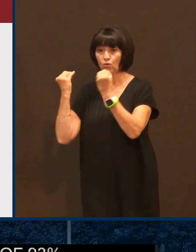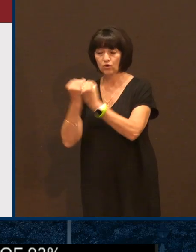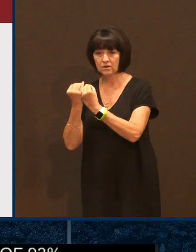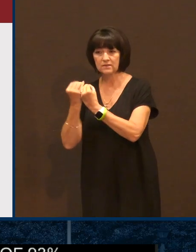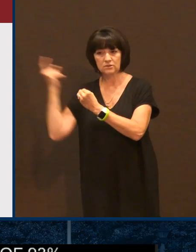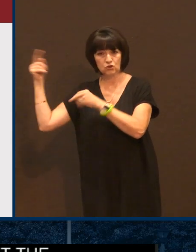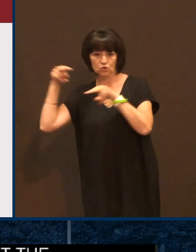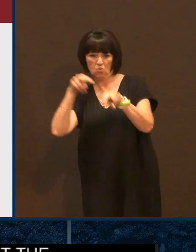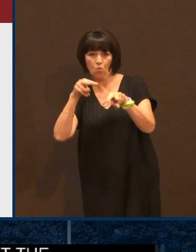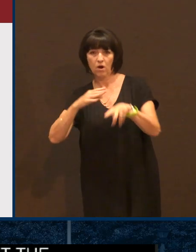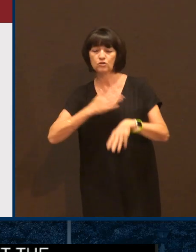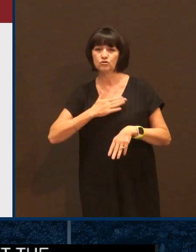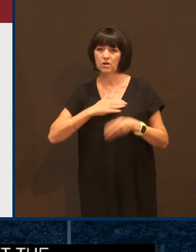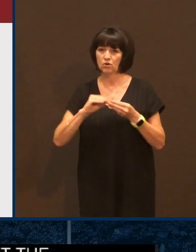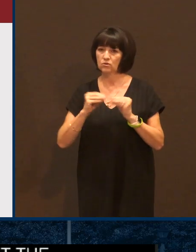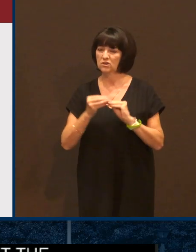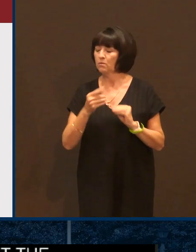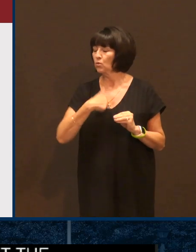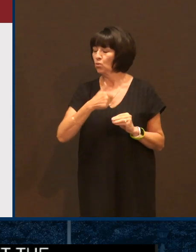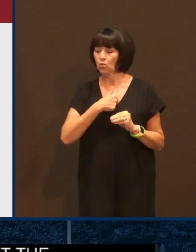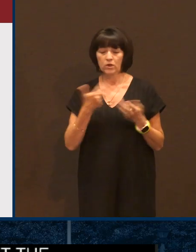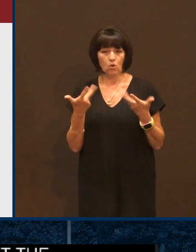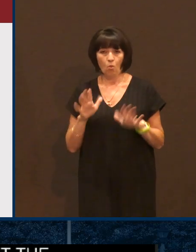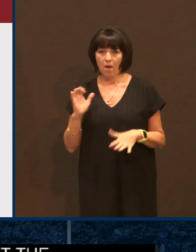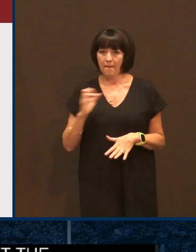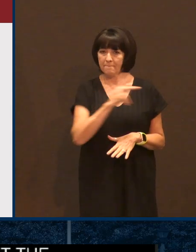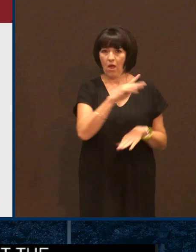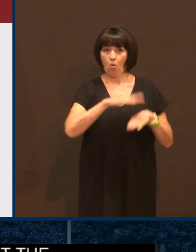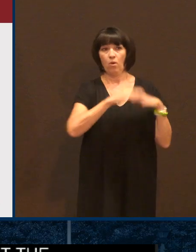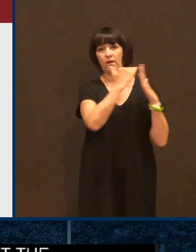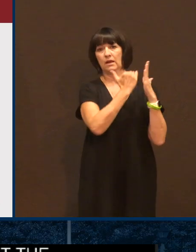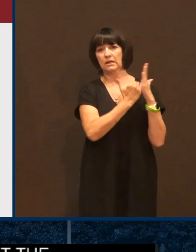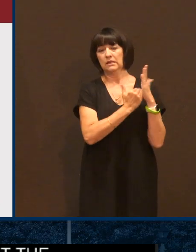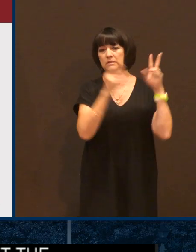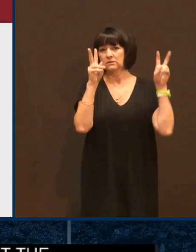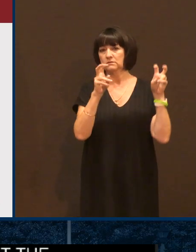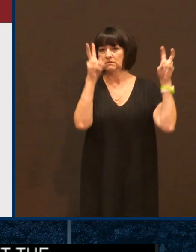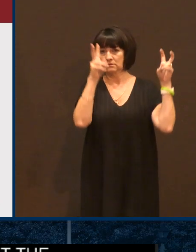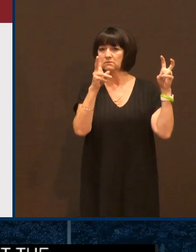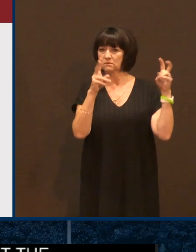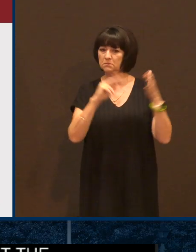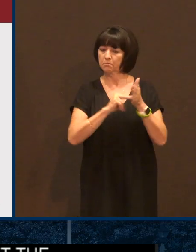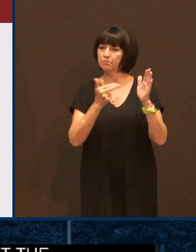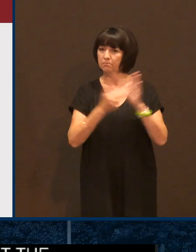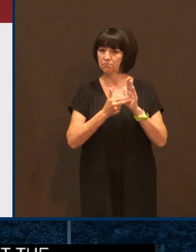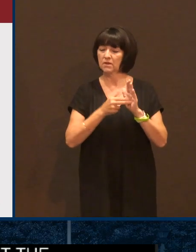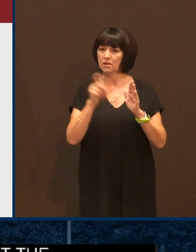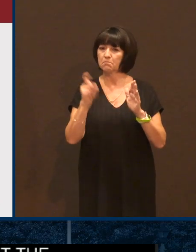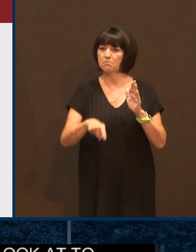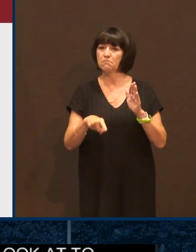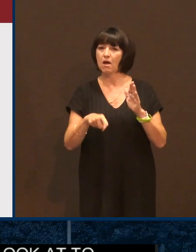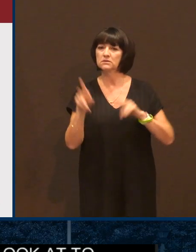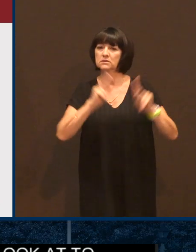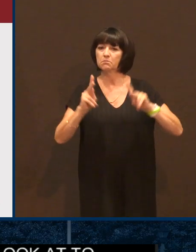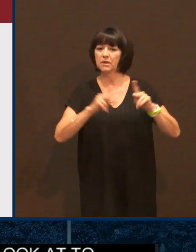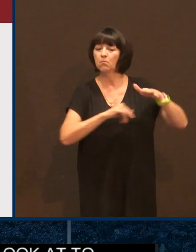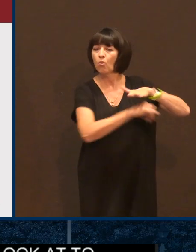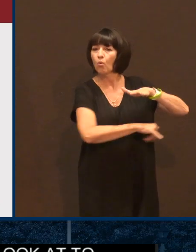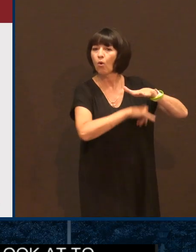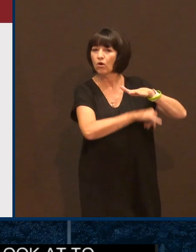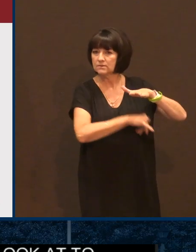and we don't want to go back on the quarantine list. Sadly, 518 total deaths, although those number of deaths have really